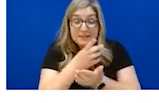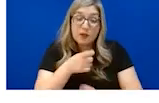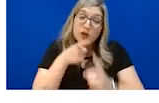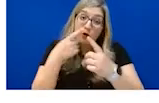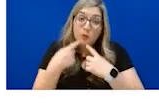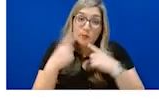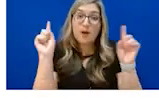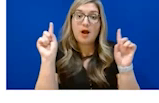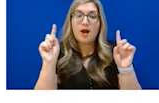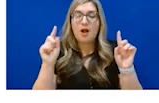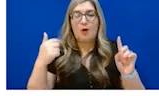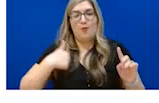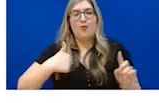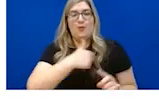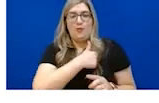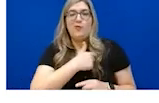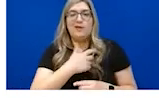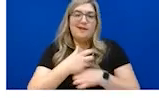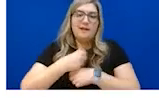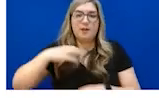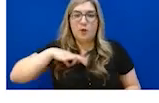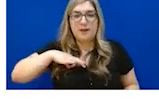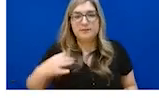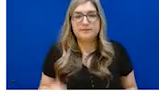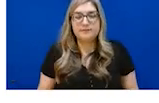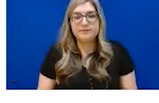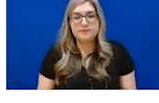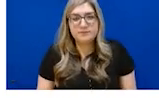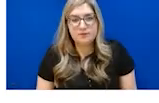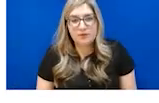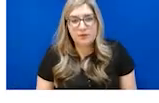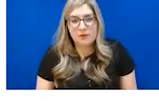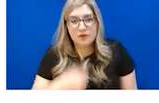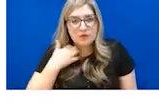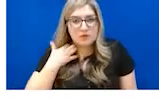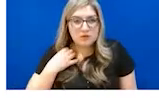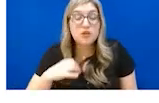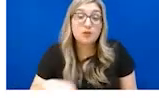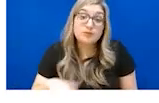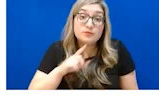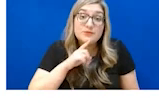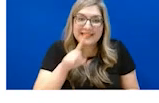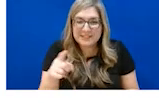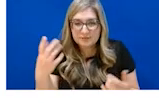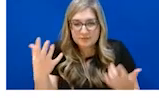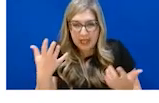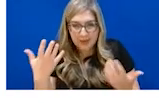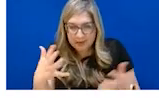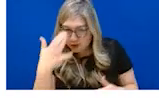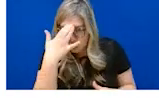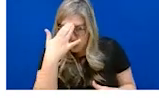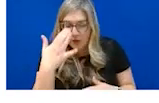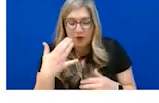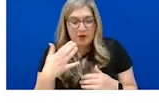be aware that colleges their funding is being based on success of students and completion of